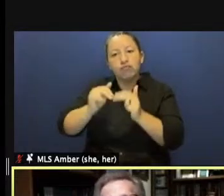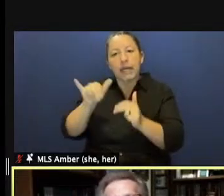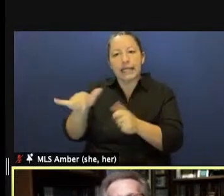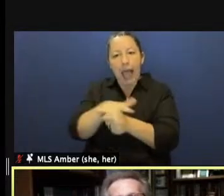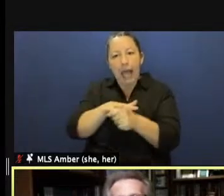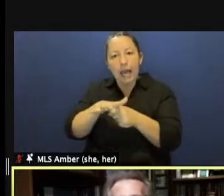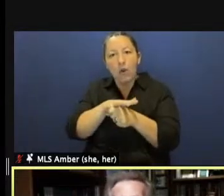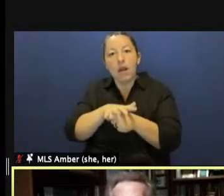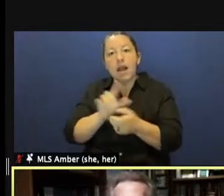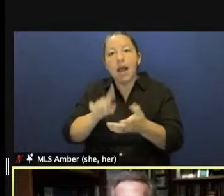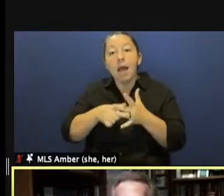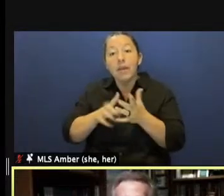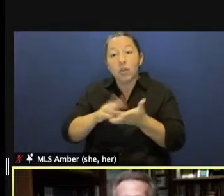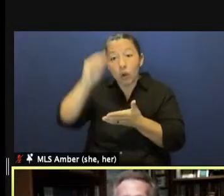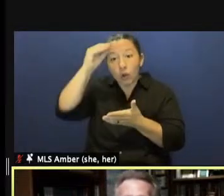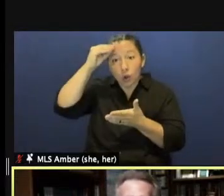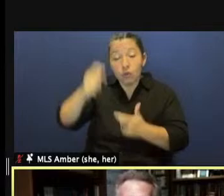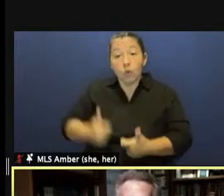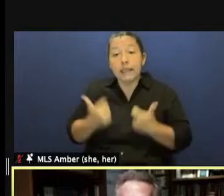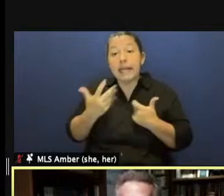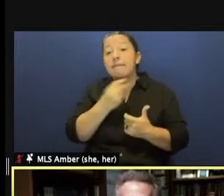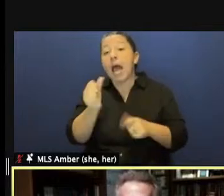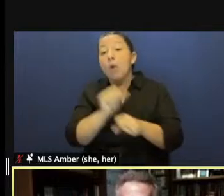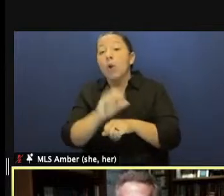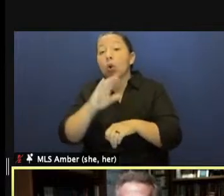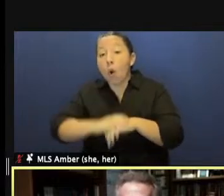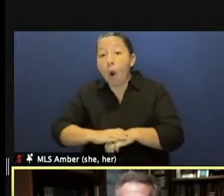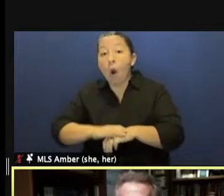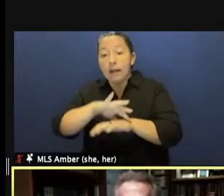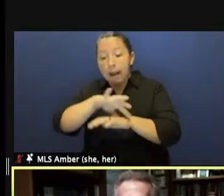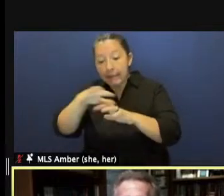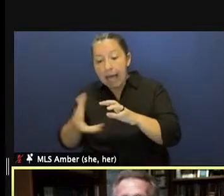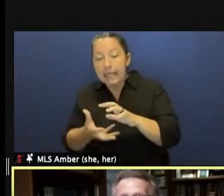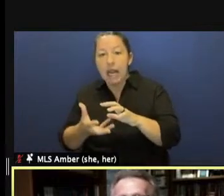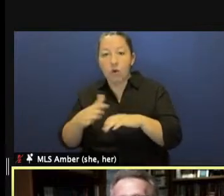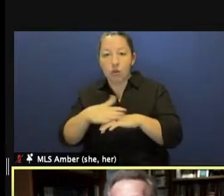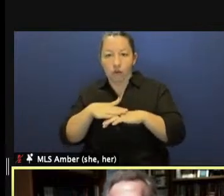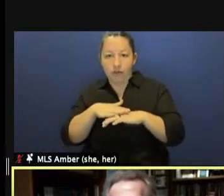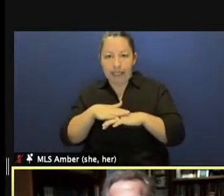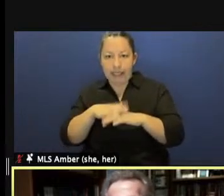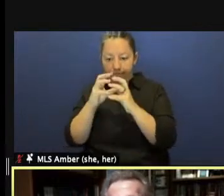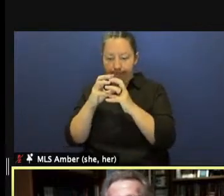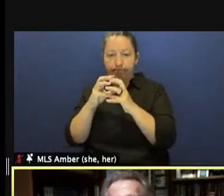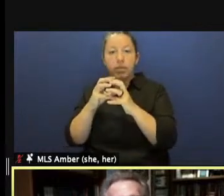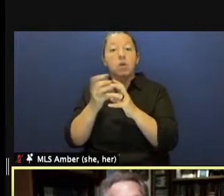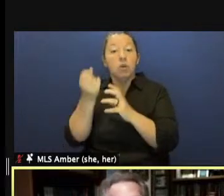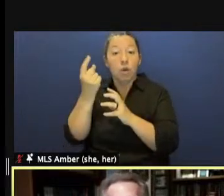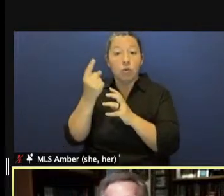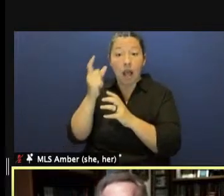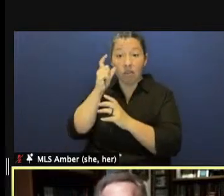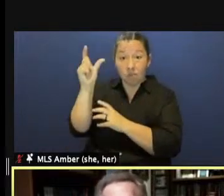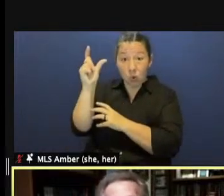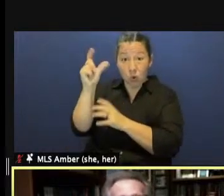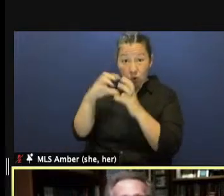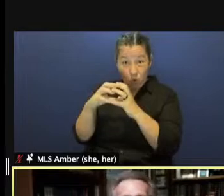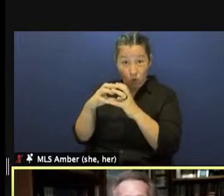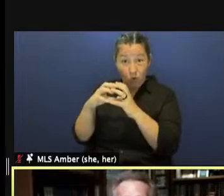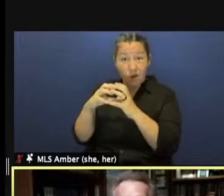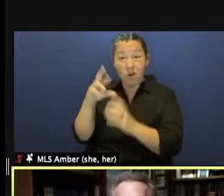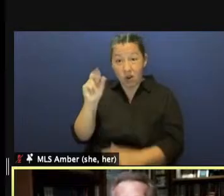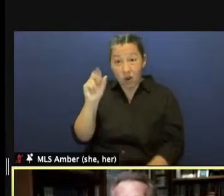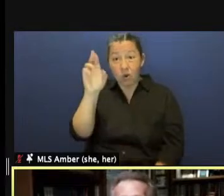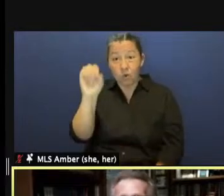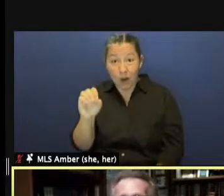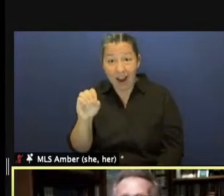learn to live and work on a planetary surface. So the moon, as rare as it might